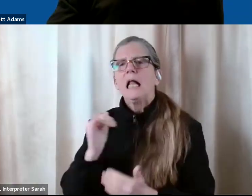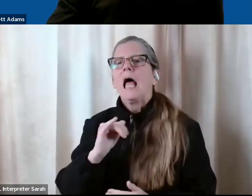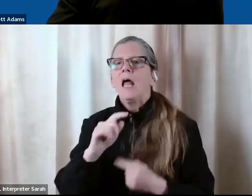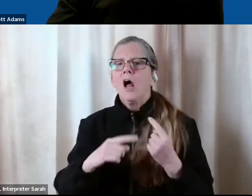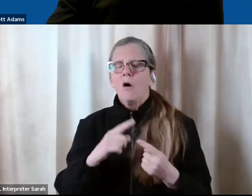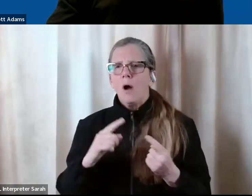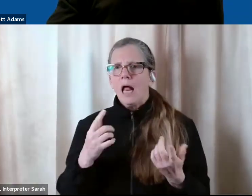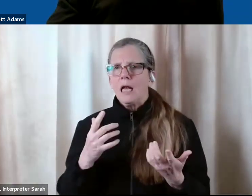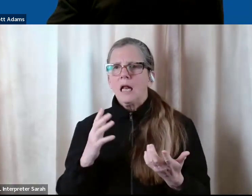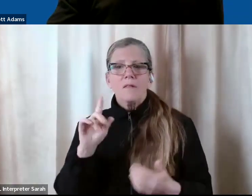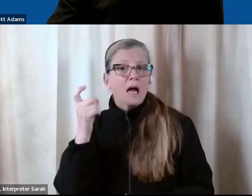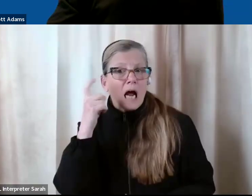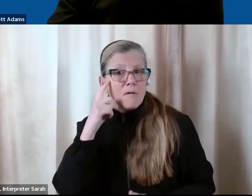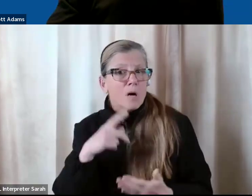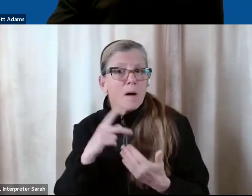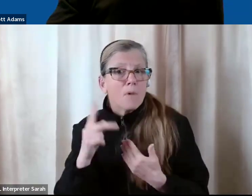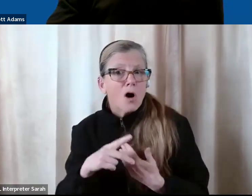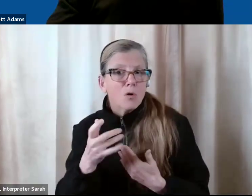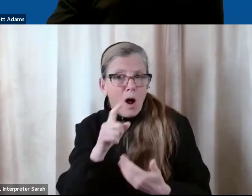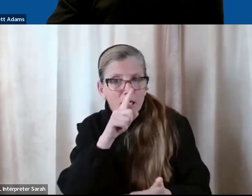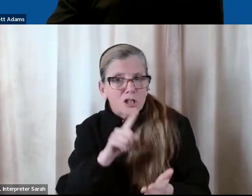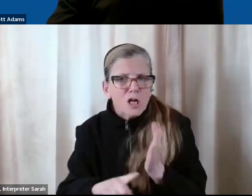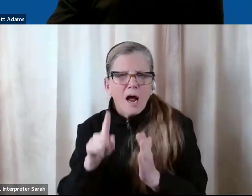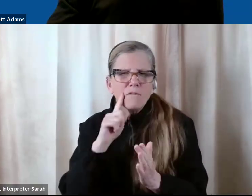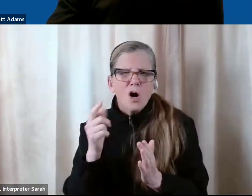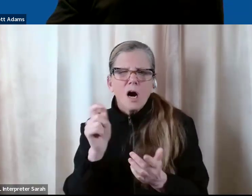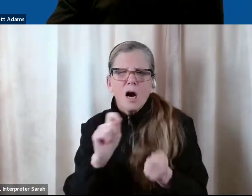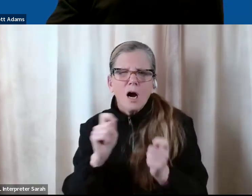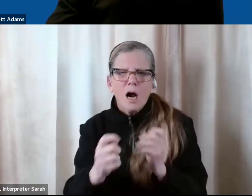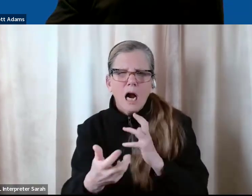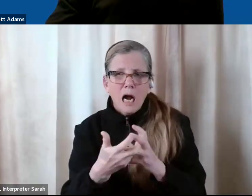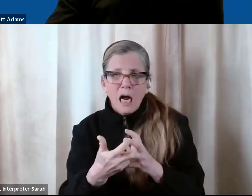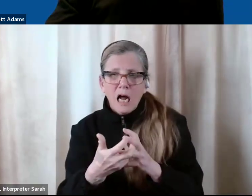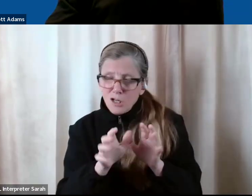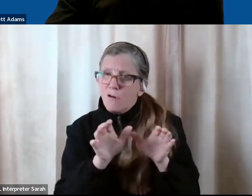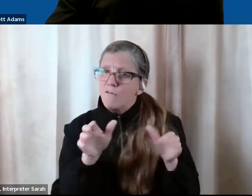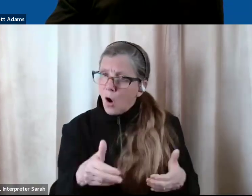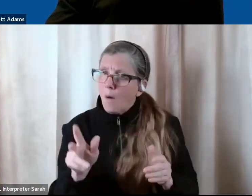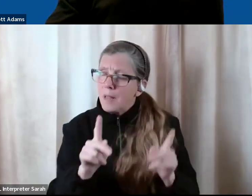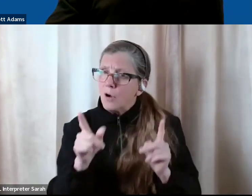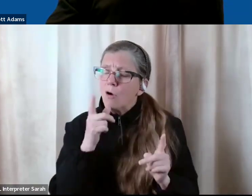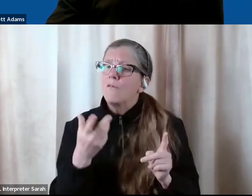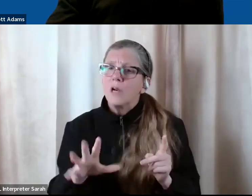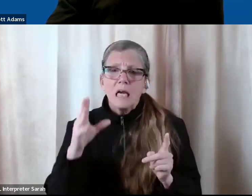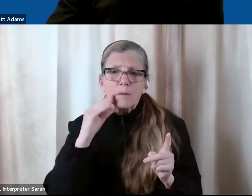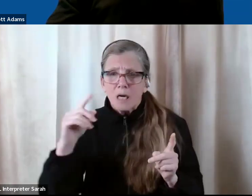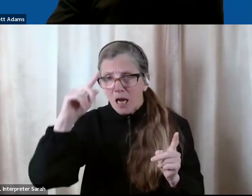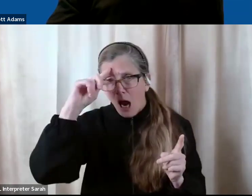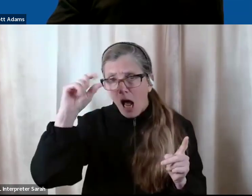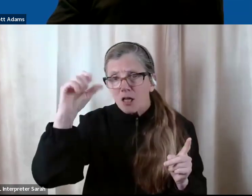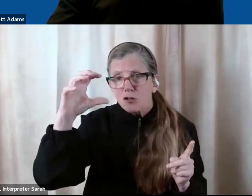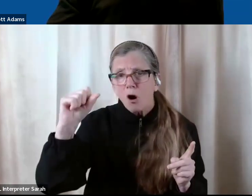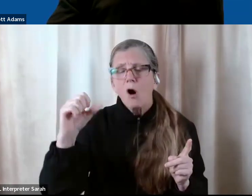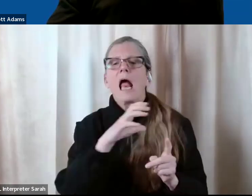accommodations in your government program focused on seriously mental ill and stroke survivors, which are a really